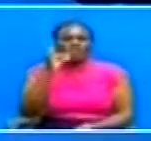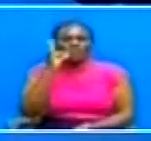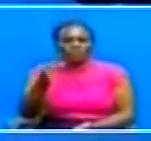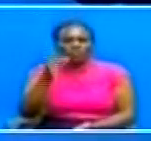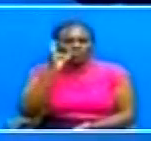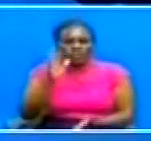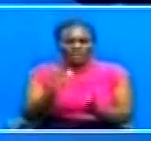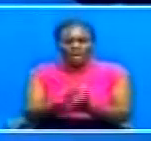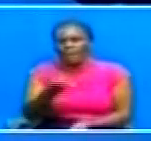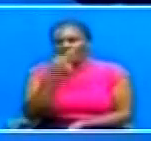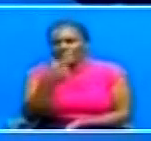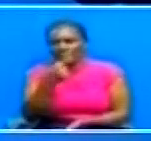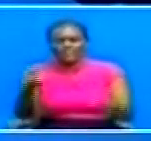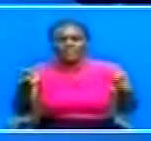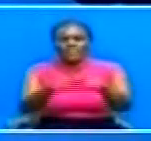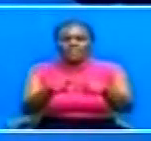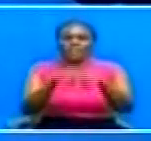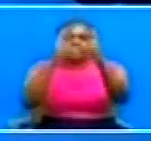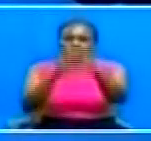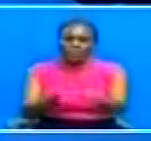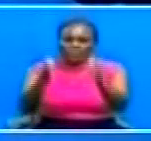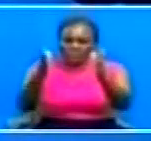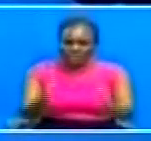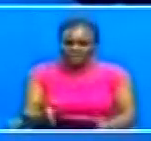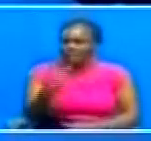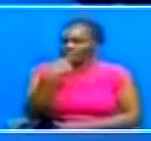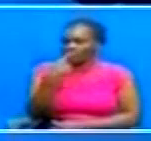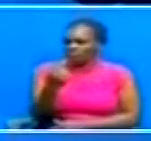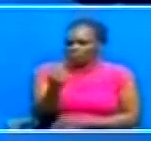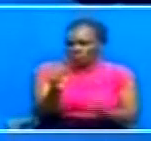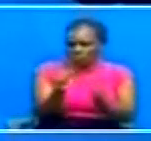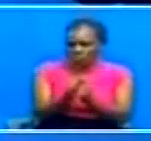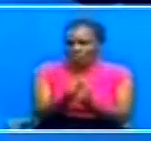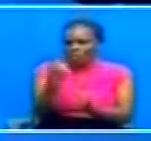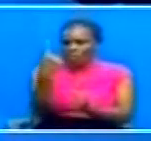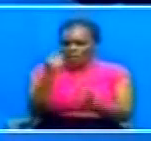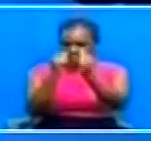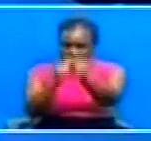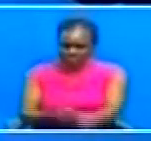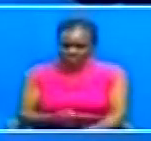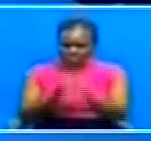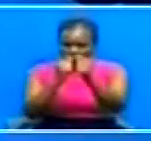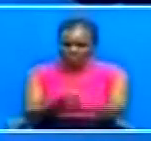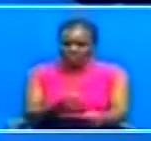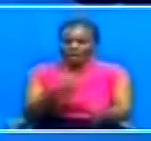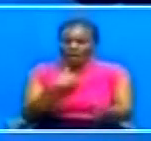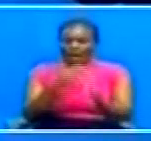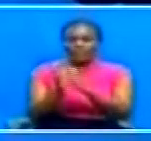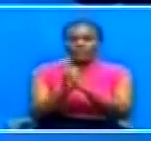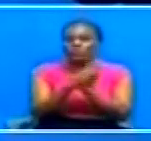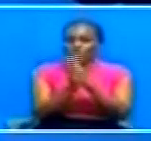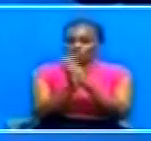leaves with medicinal value. Our reporter, Philip Keitany, spent a day with one such farmer and brings us a